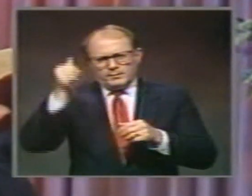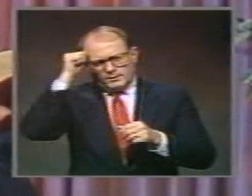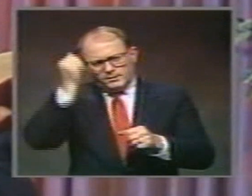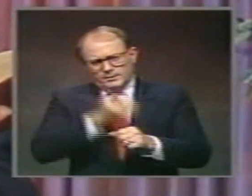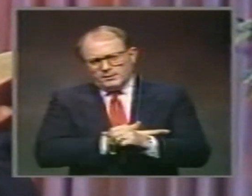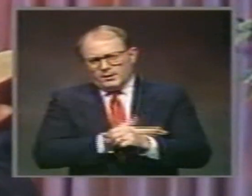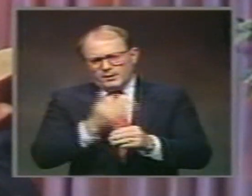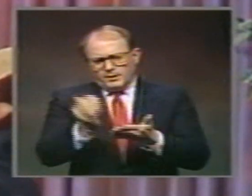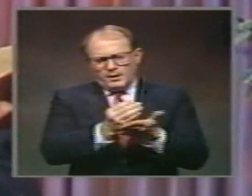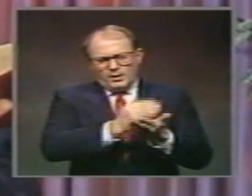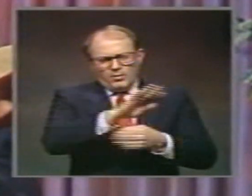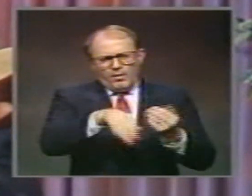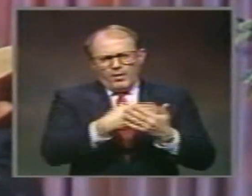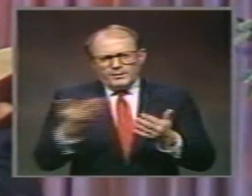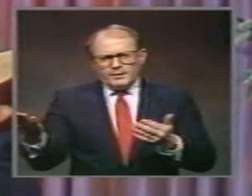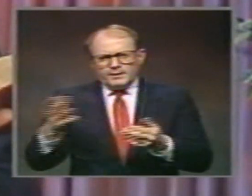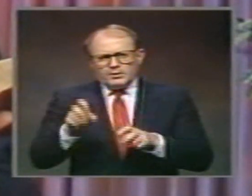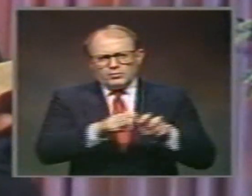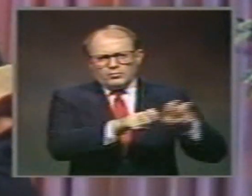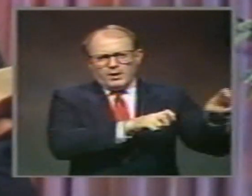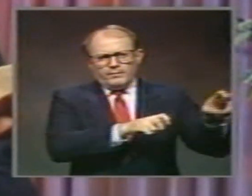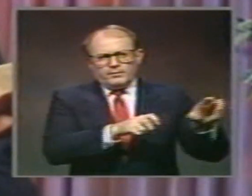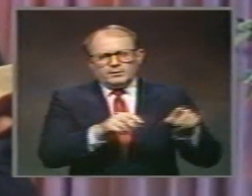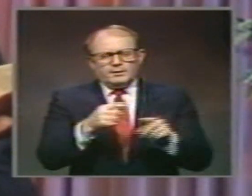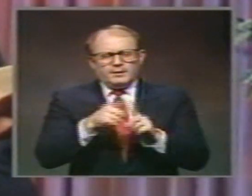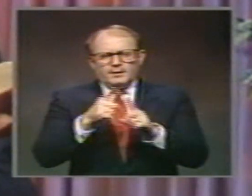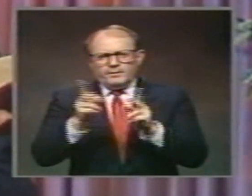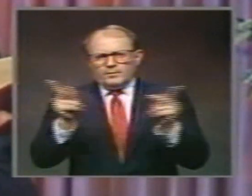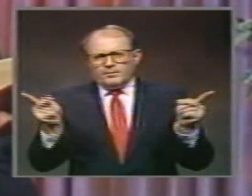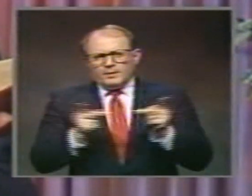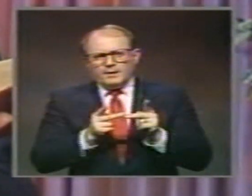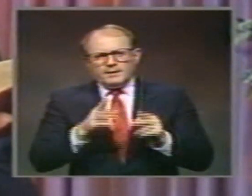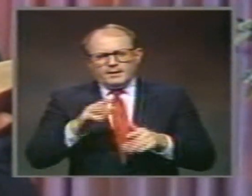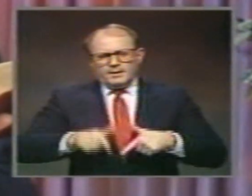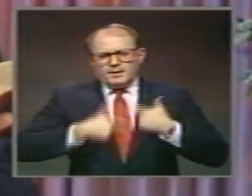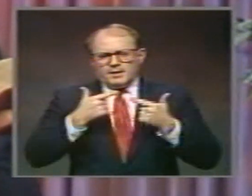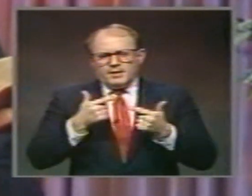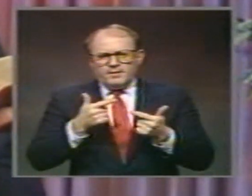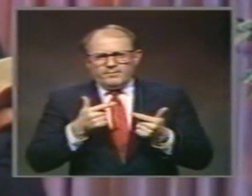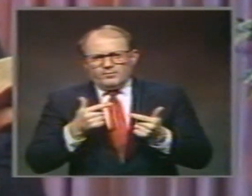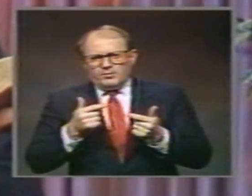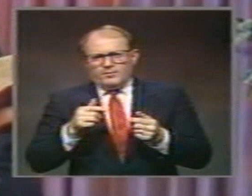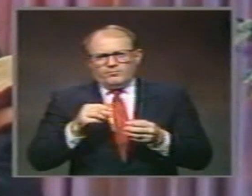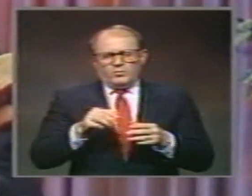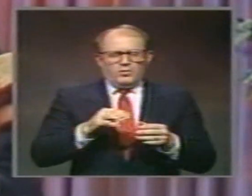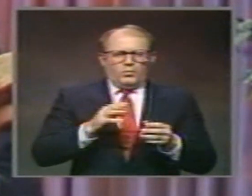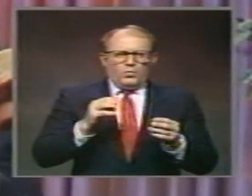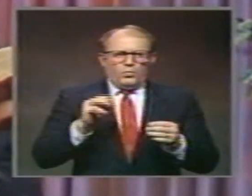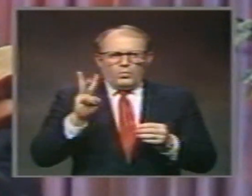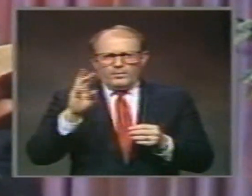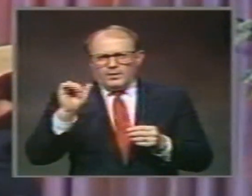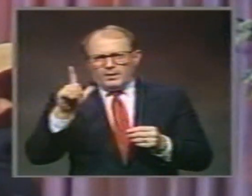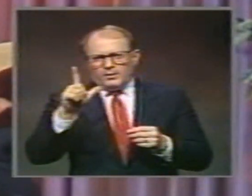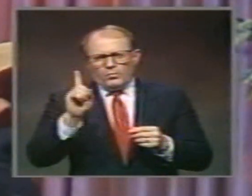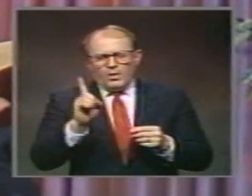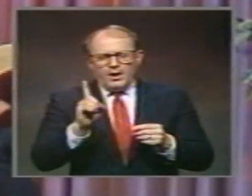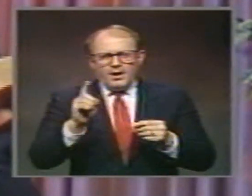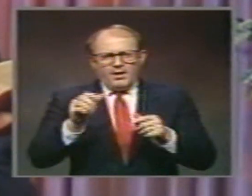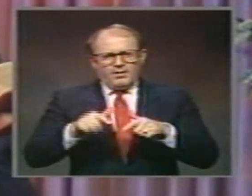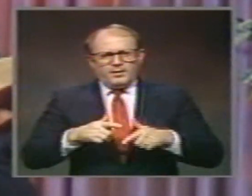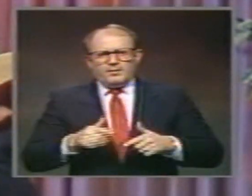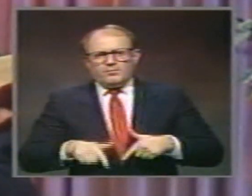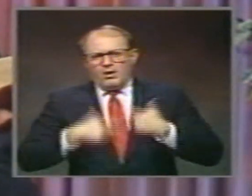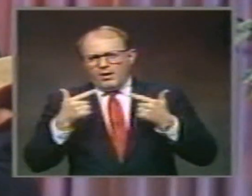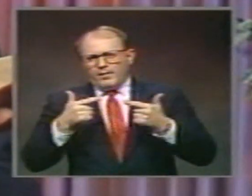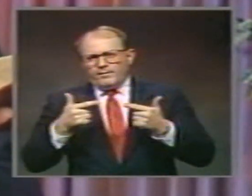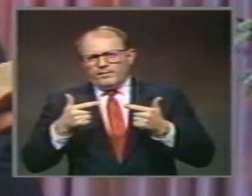into a far country, and there wasted his substance with riotous living. And when he had spent all, there arose a mighty famine in